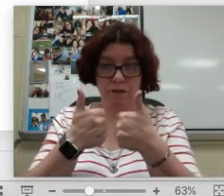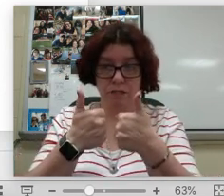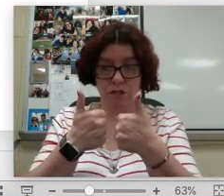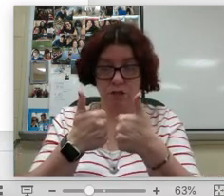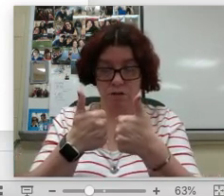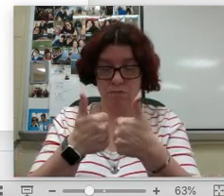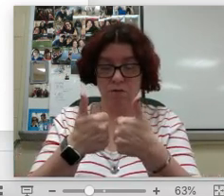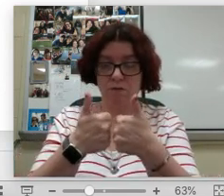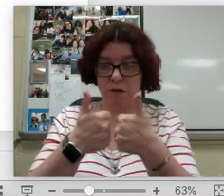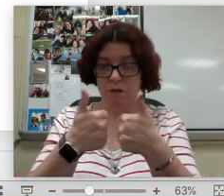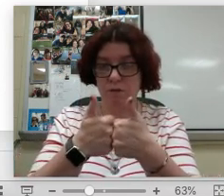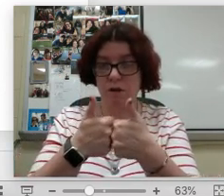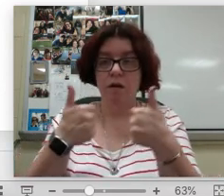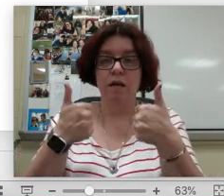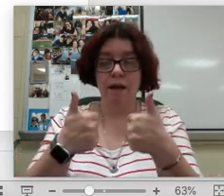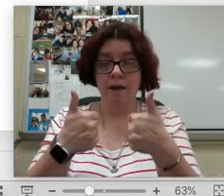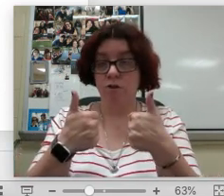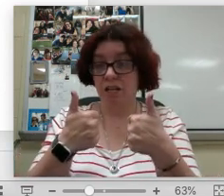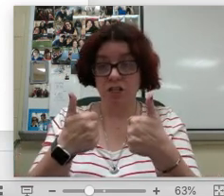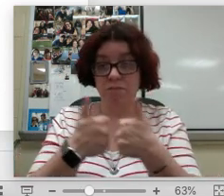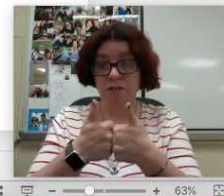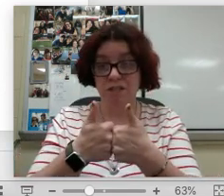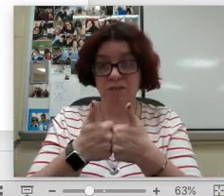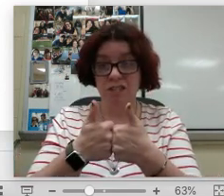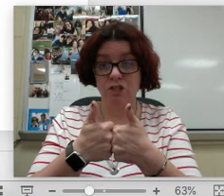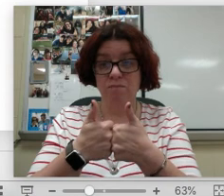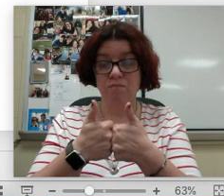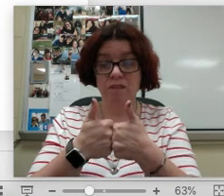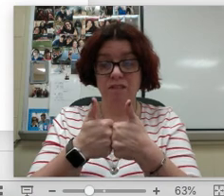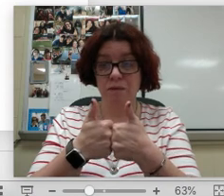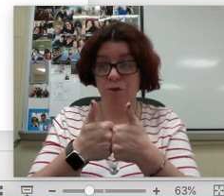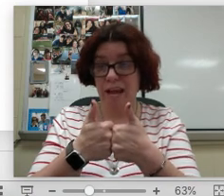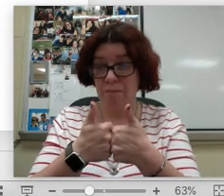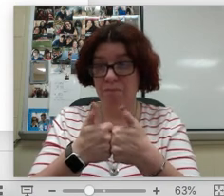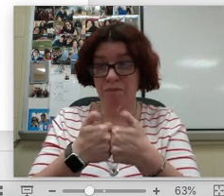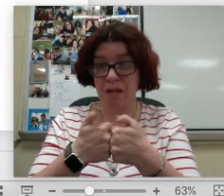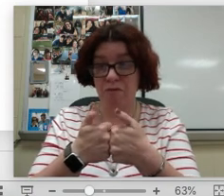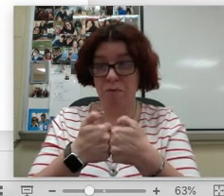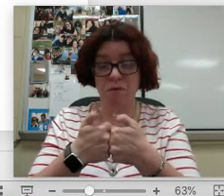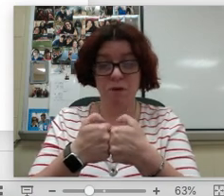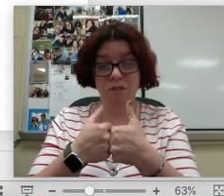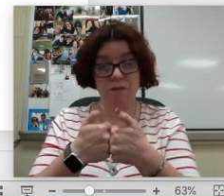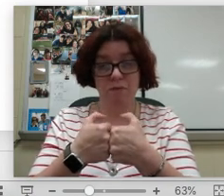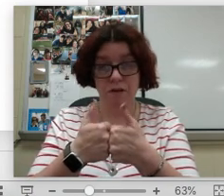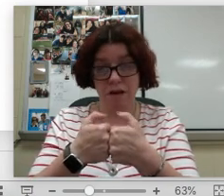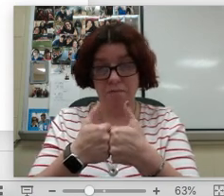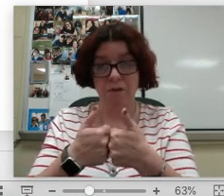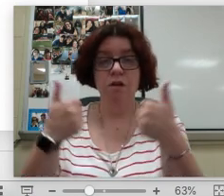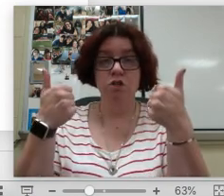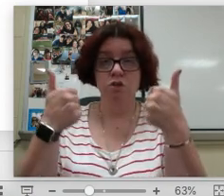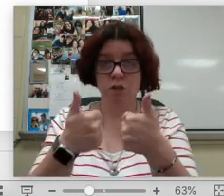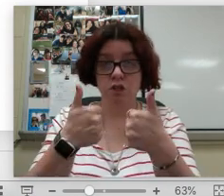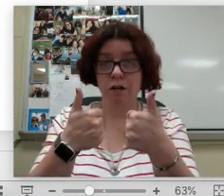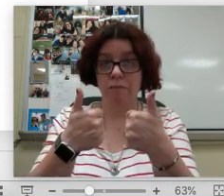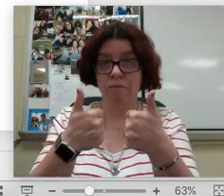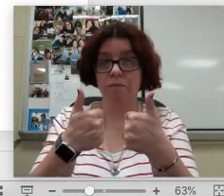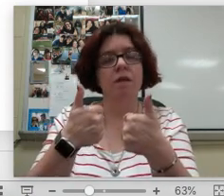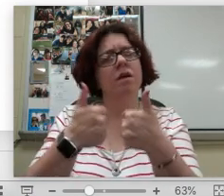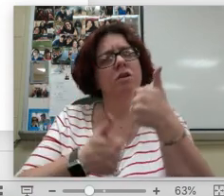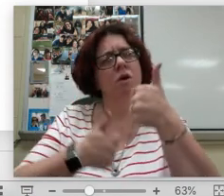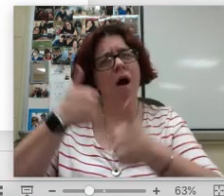They're facing each other. Well, the fingertips are. Don't touch them, because if you touch them, it's a sign for game. And if you move your thumbs, it's a sign for video game. So make sure you're